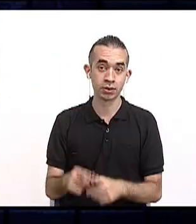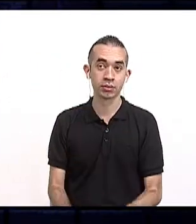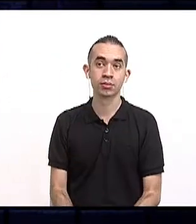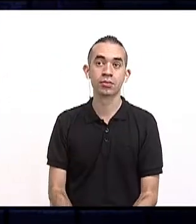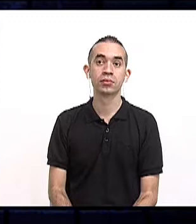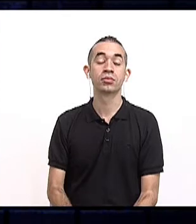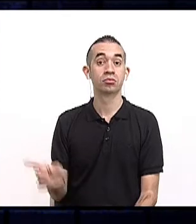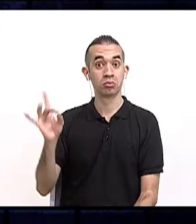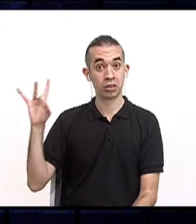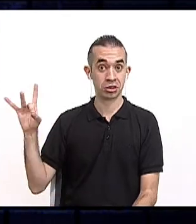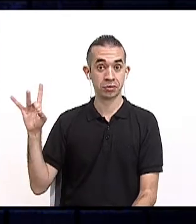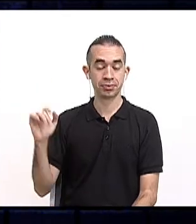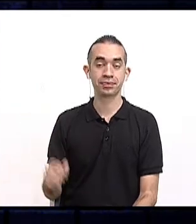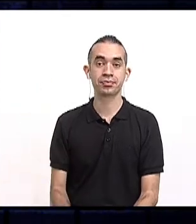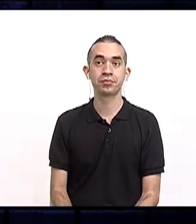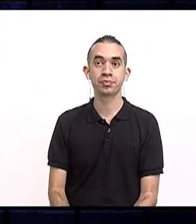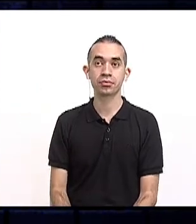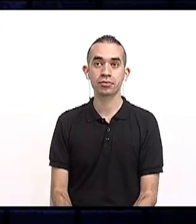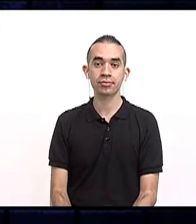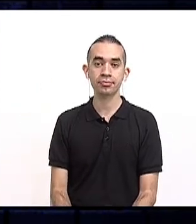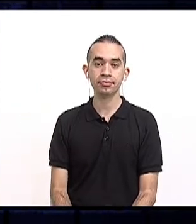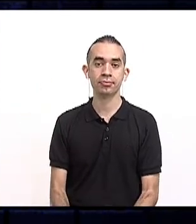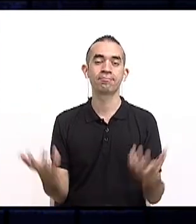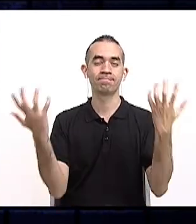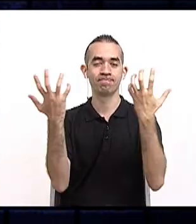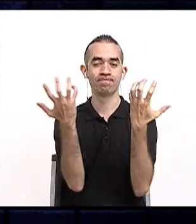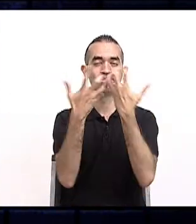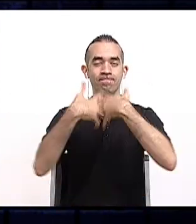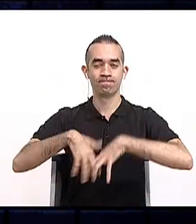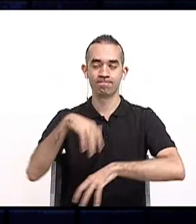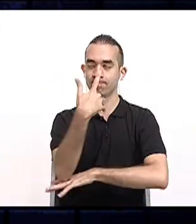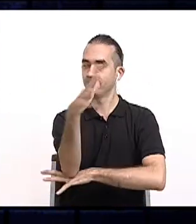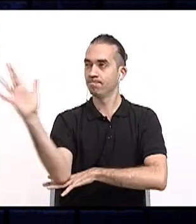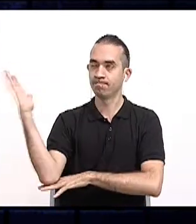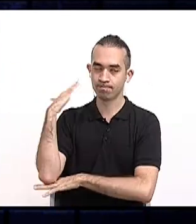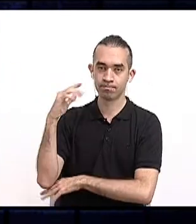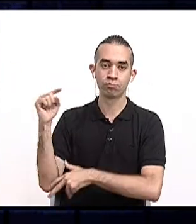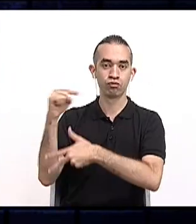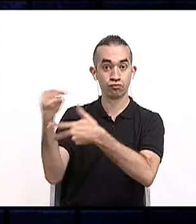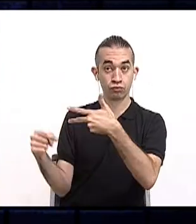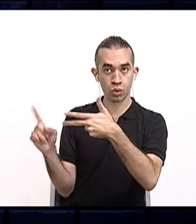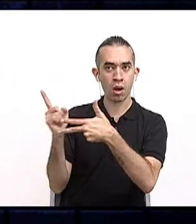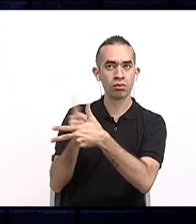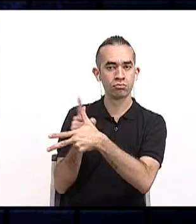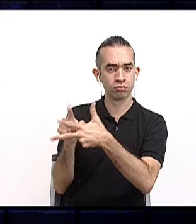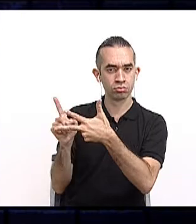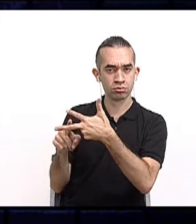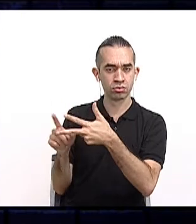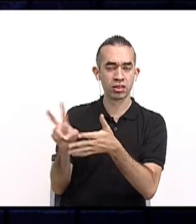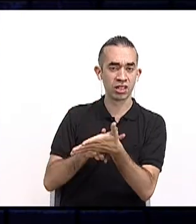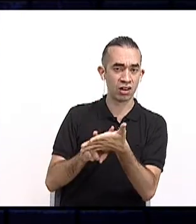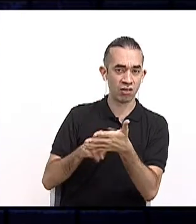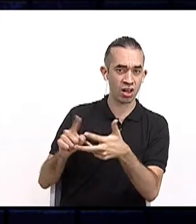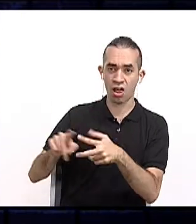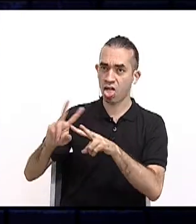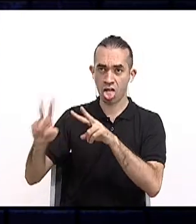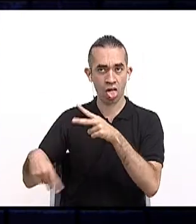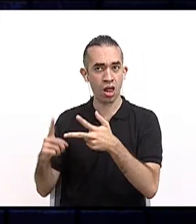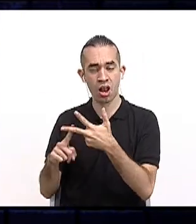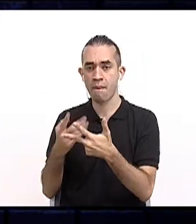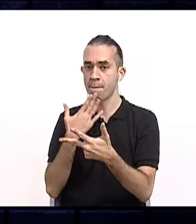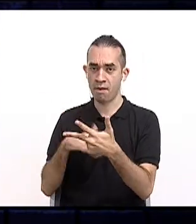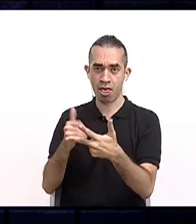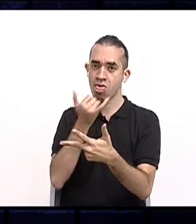today. Number 8, sustainable. Is it green, invalid, or defective? So look at the example.